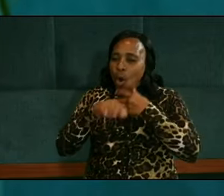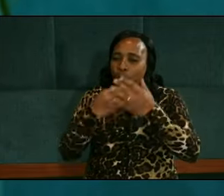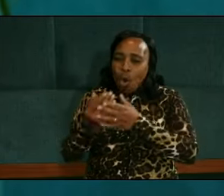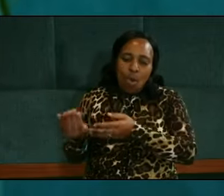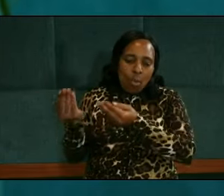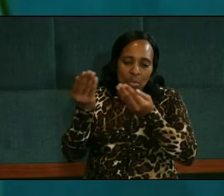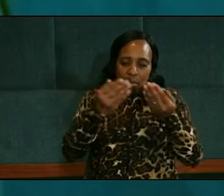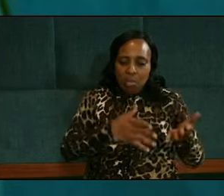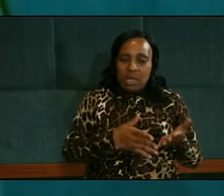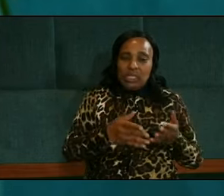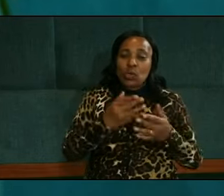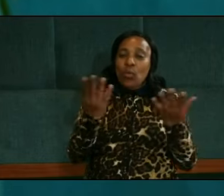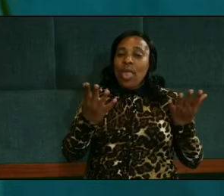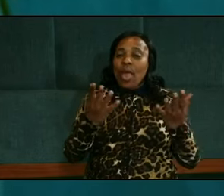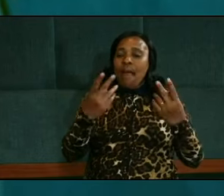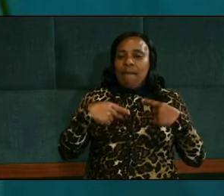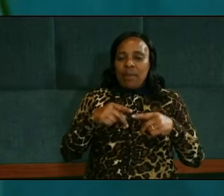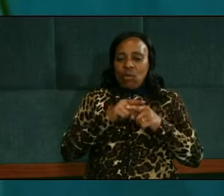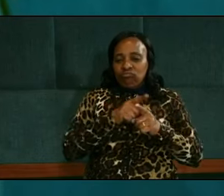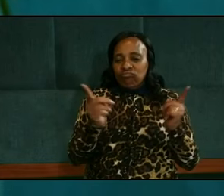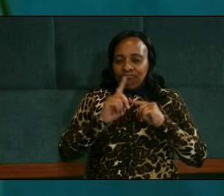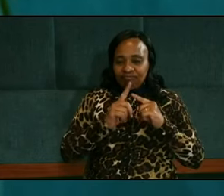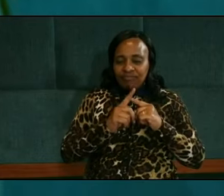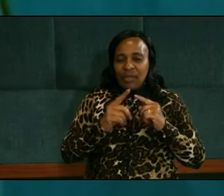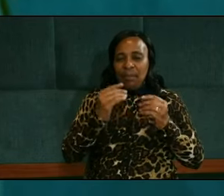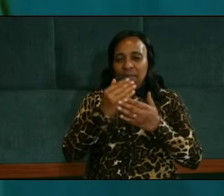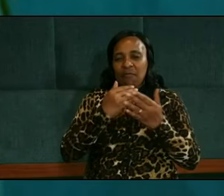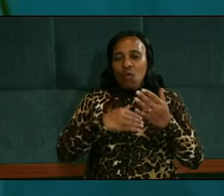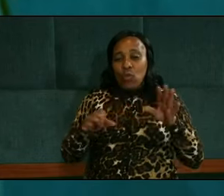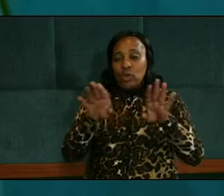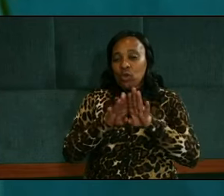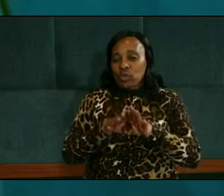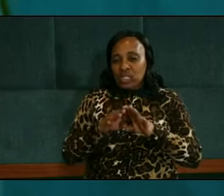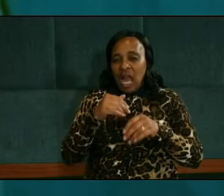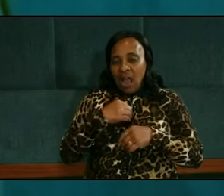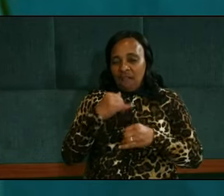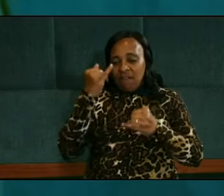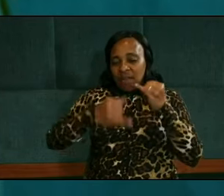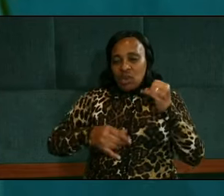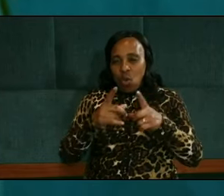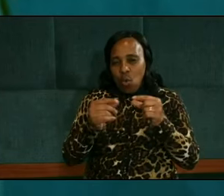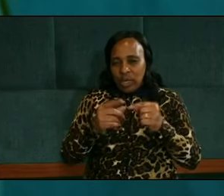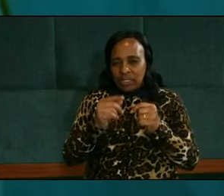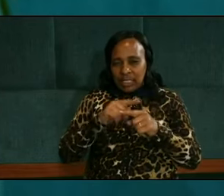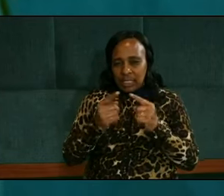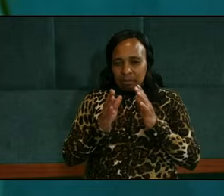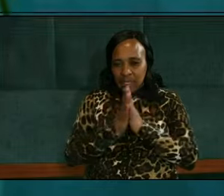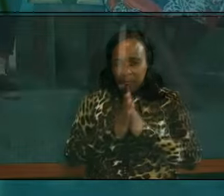as we close, maybe we can have a final word from all of us, and then I'll close with a prayer.